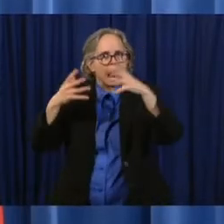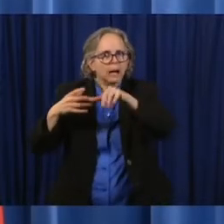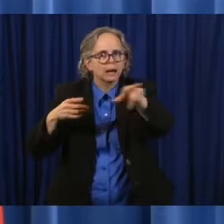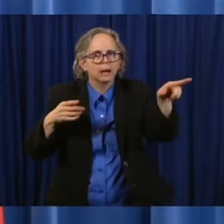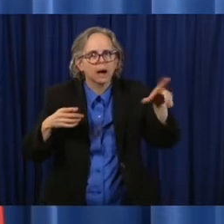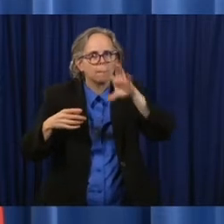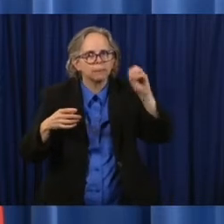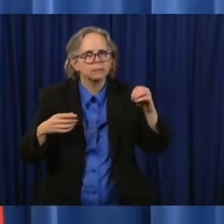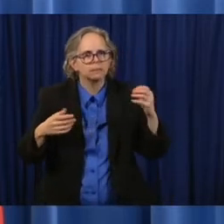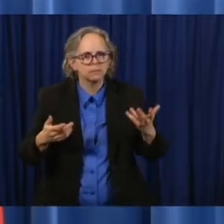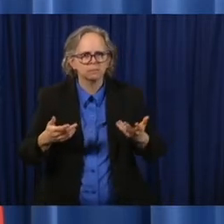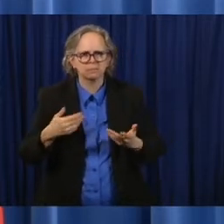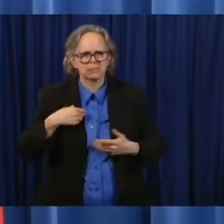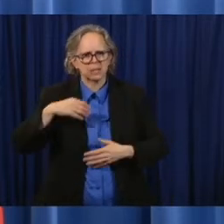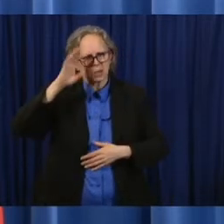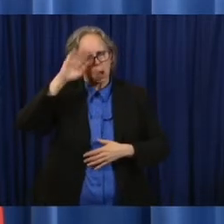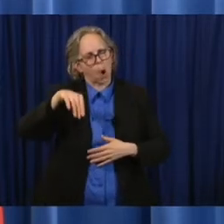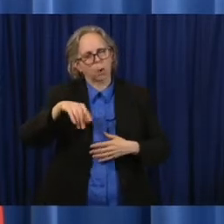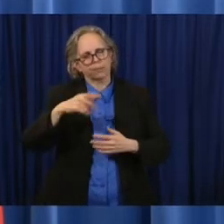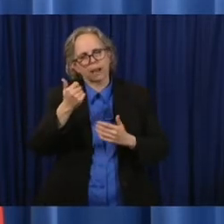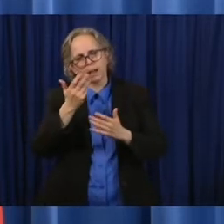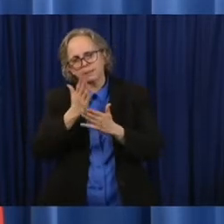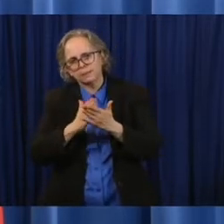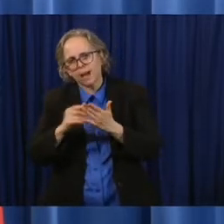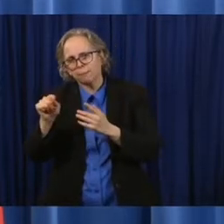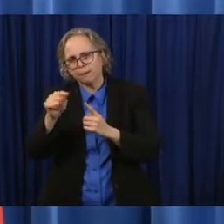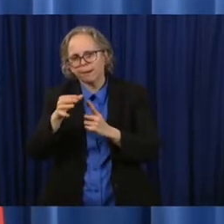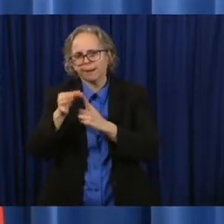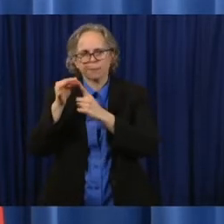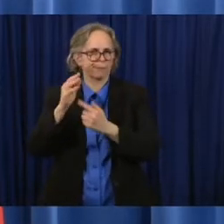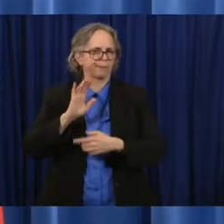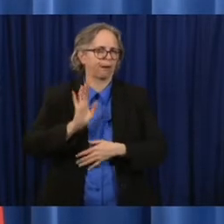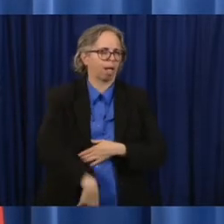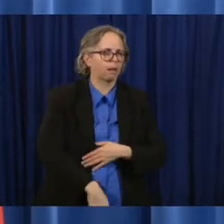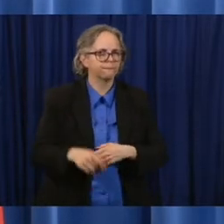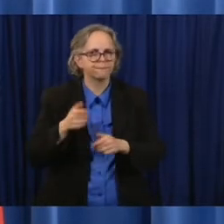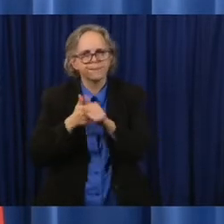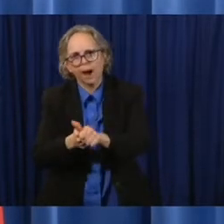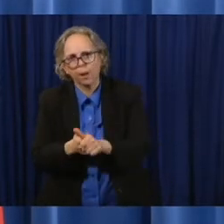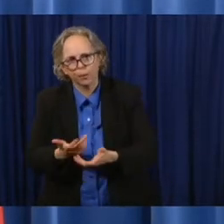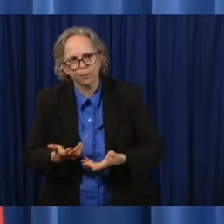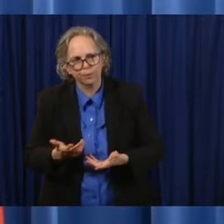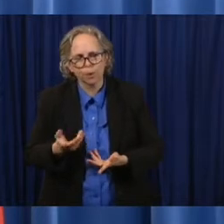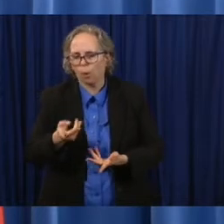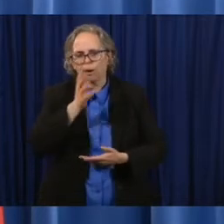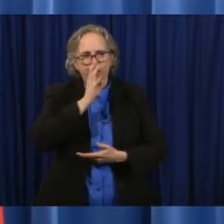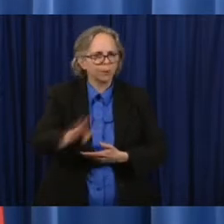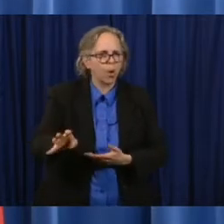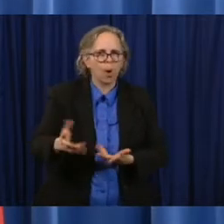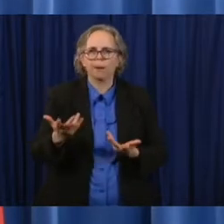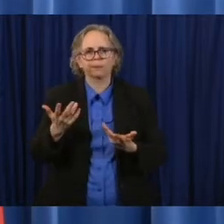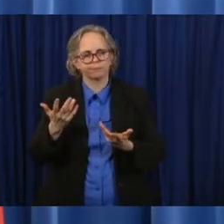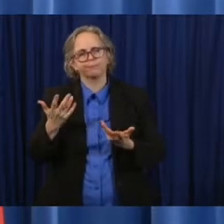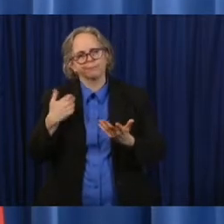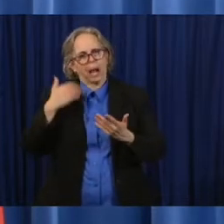always an outlier who does not follow what the best practices are, and they have every right